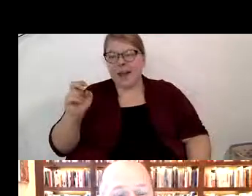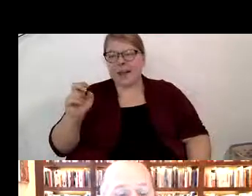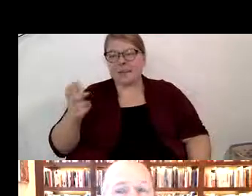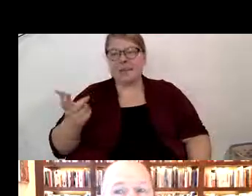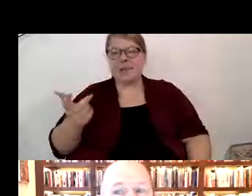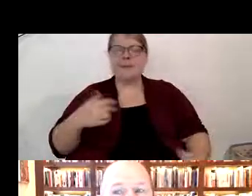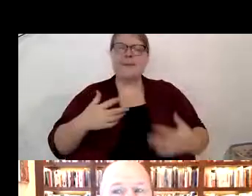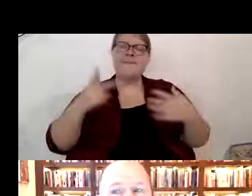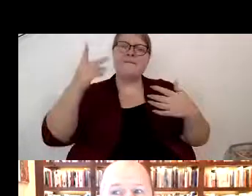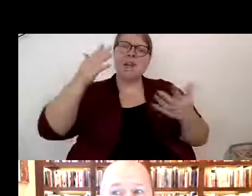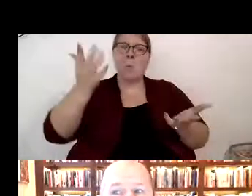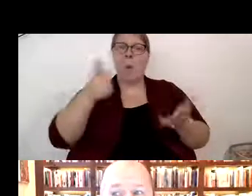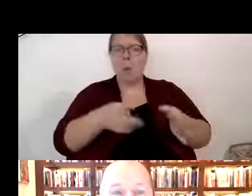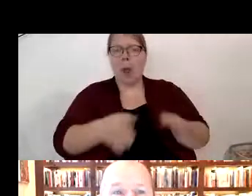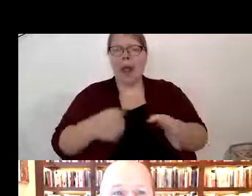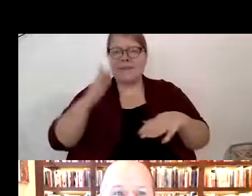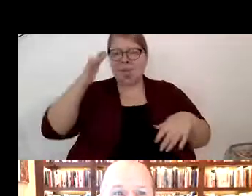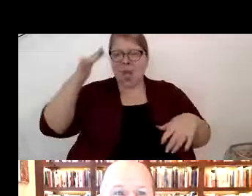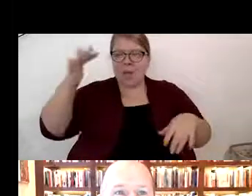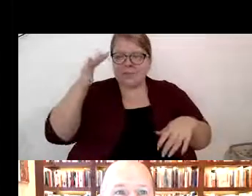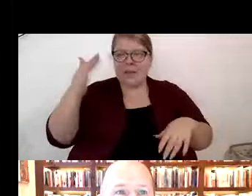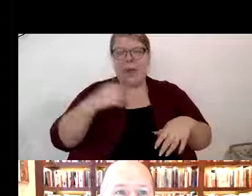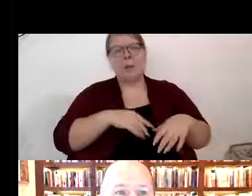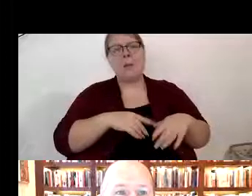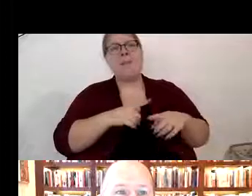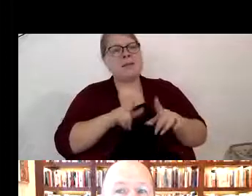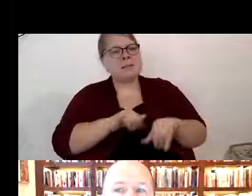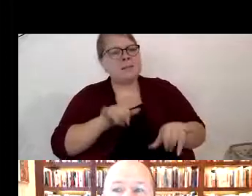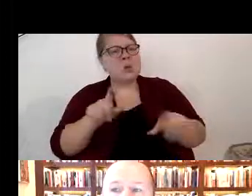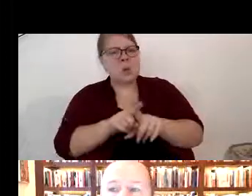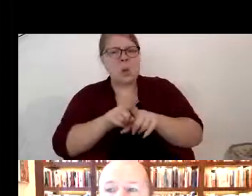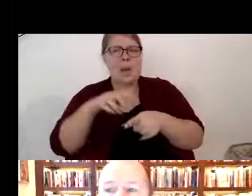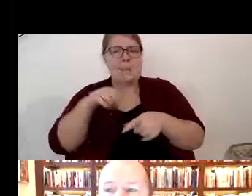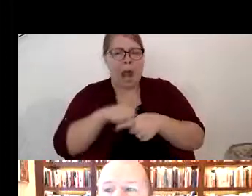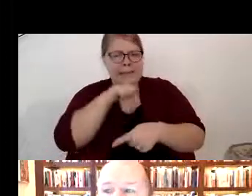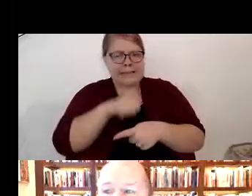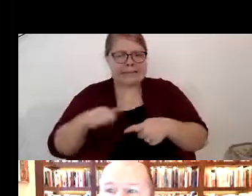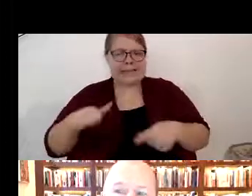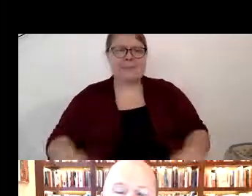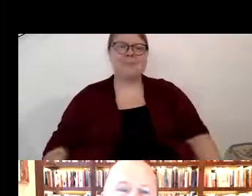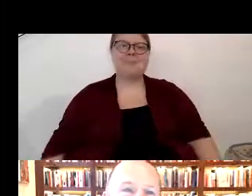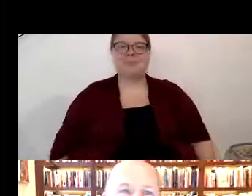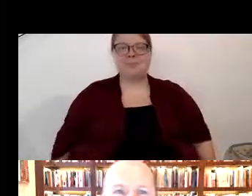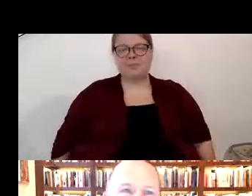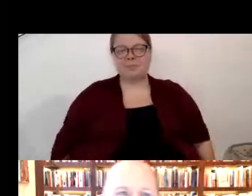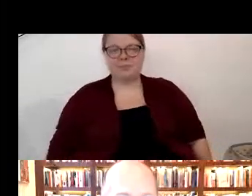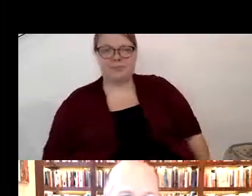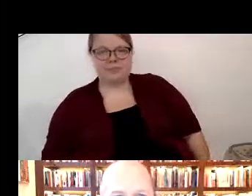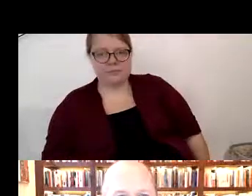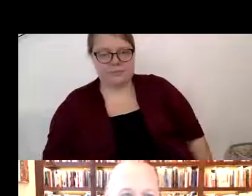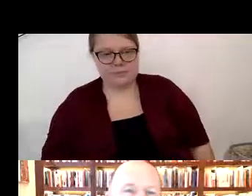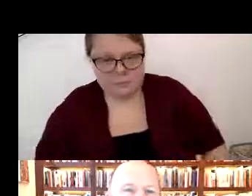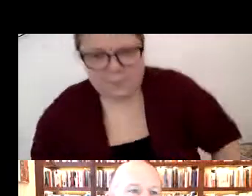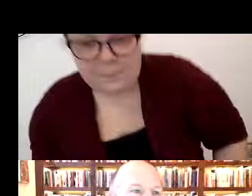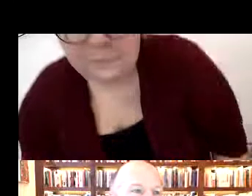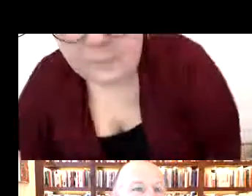philosophy on the one hand, but it's also a practice on the other hand. And I think that's important. And, we can talk about the history